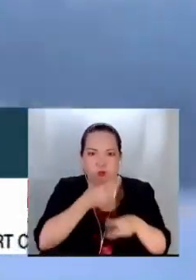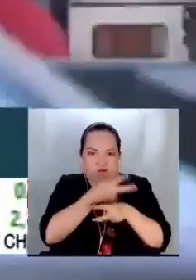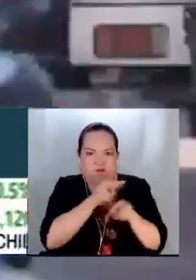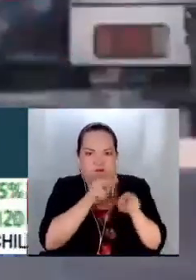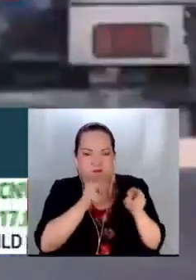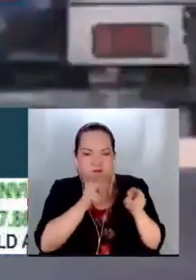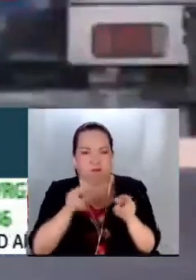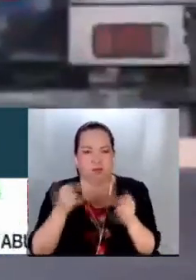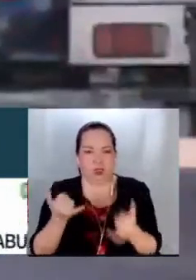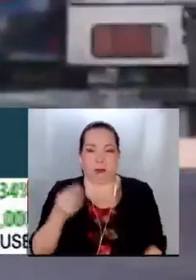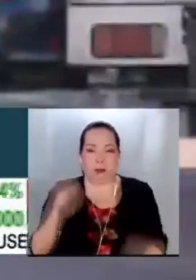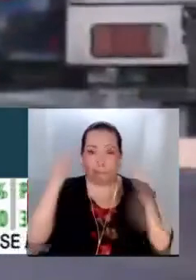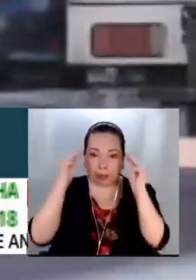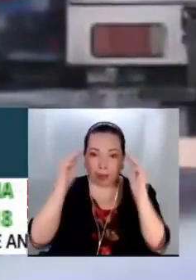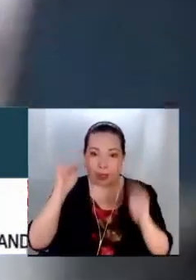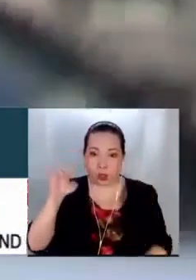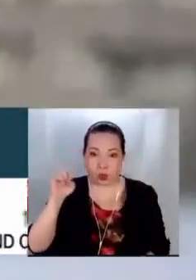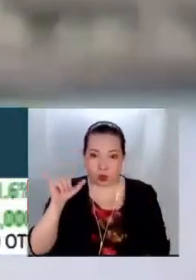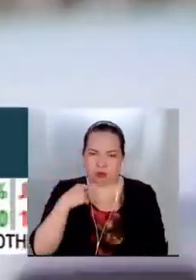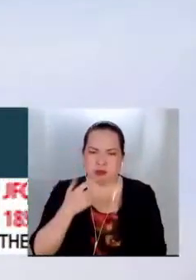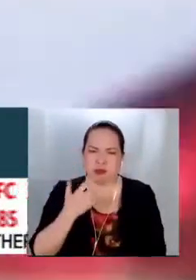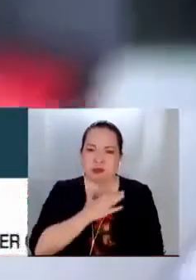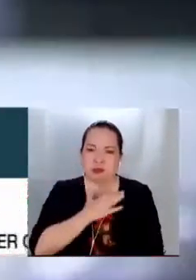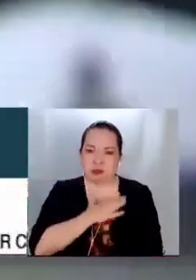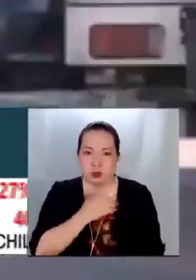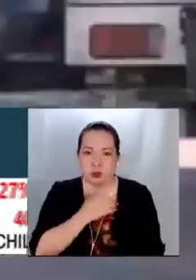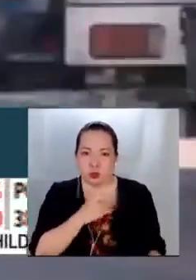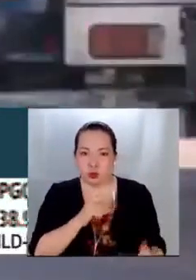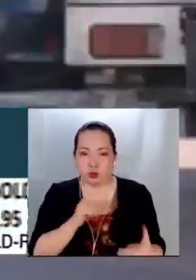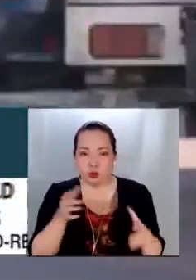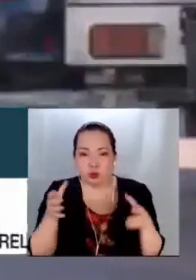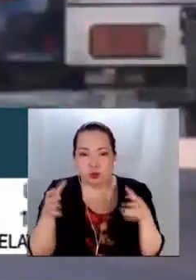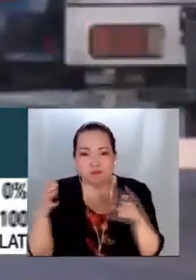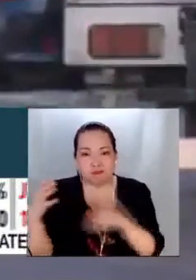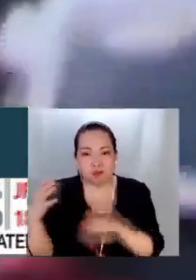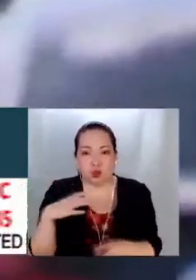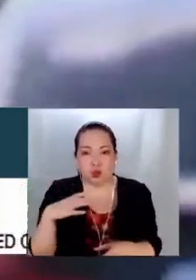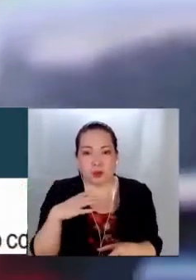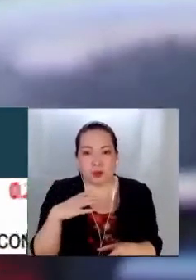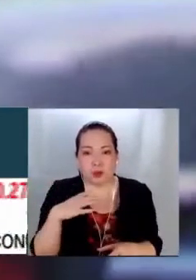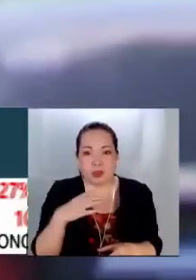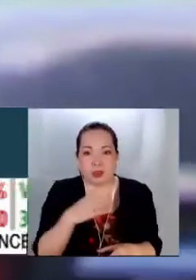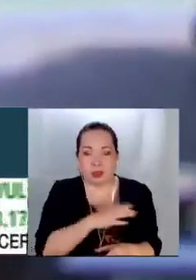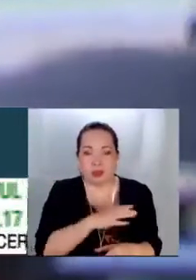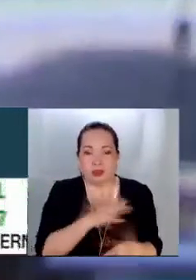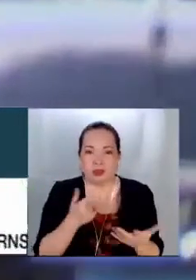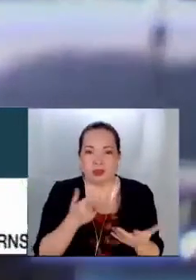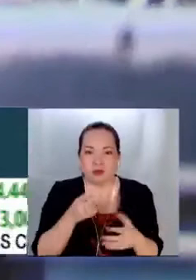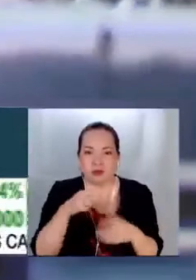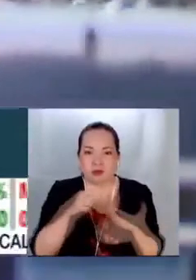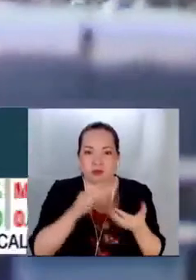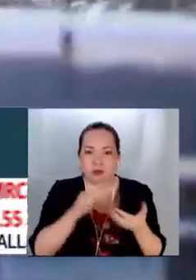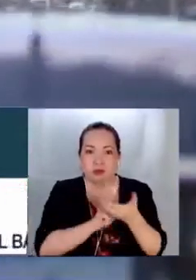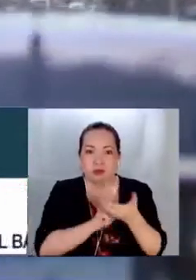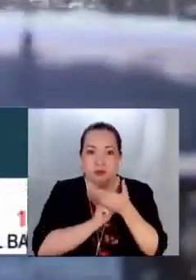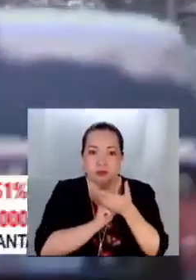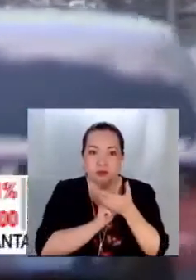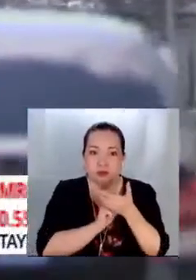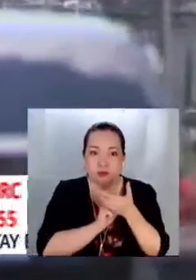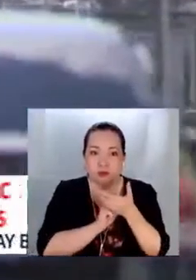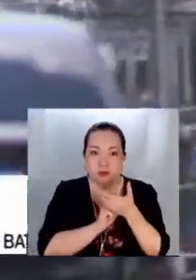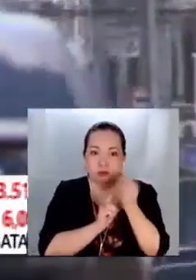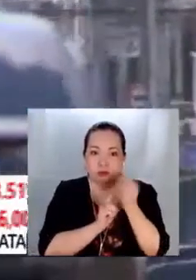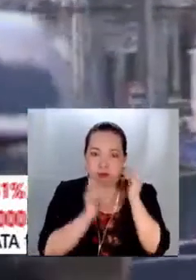Joy Belmonte is also appealing to the Bureau of Quarantine to determine whether or not the patient's employment agency is liable for